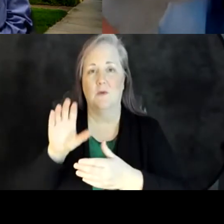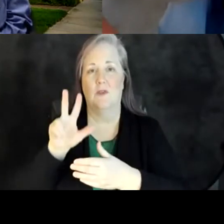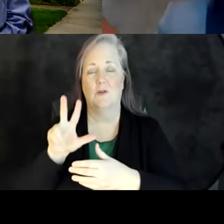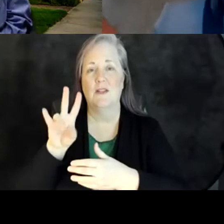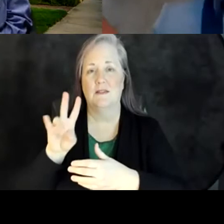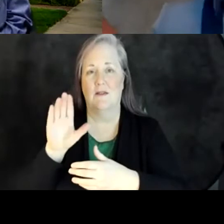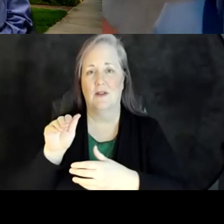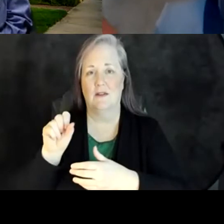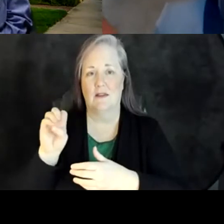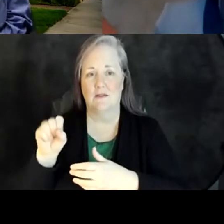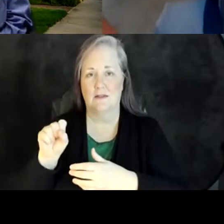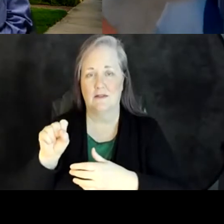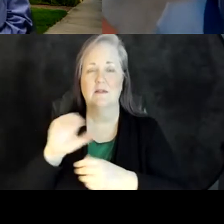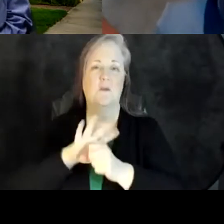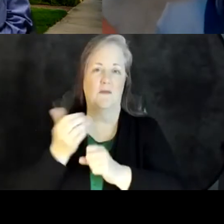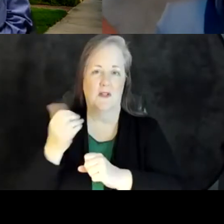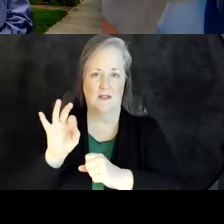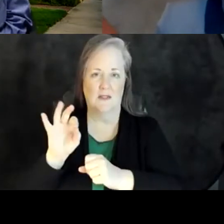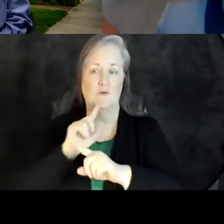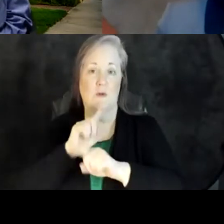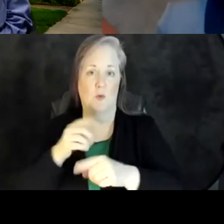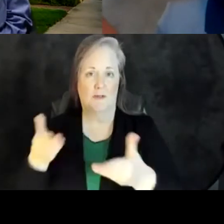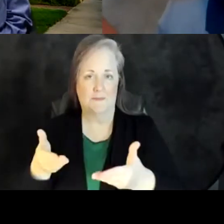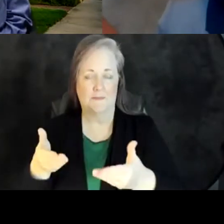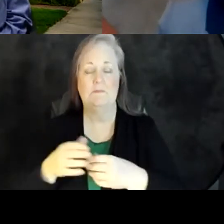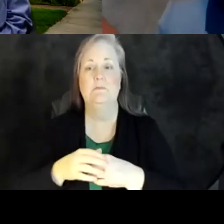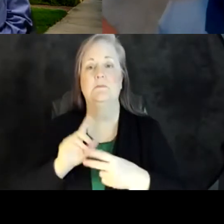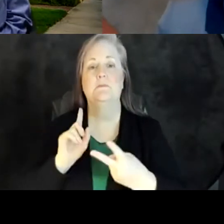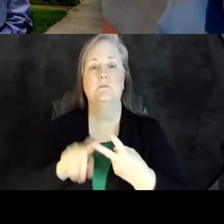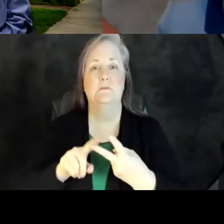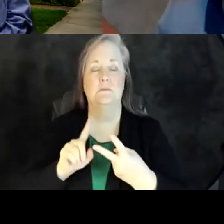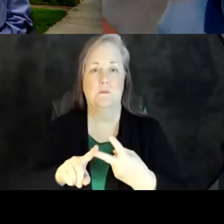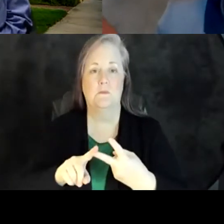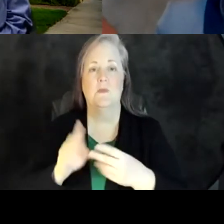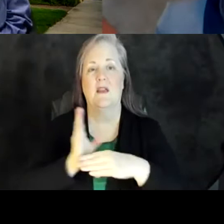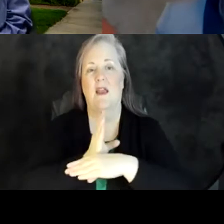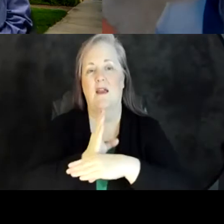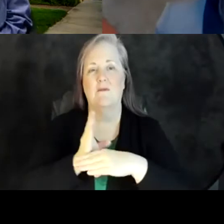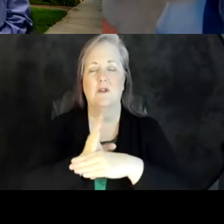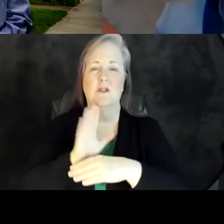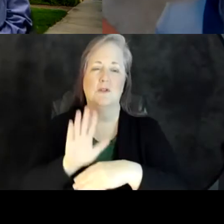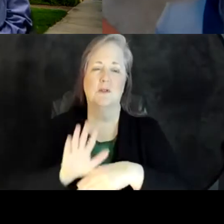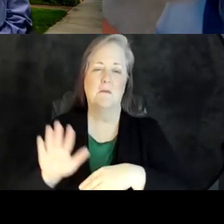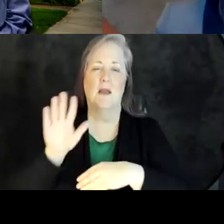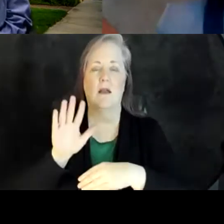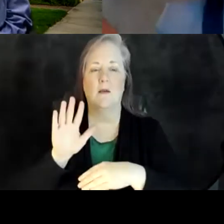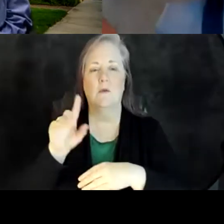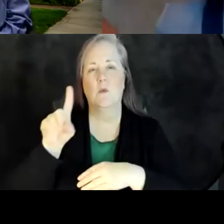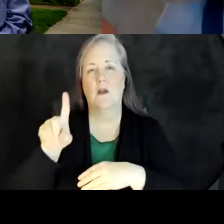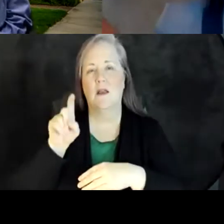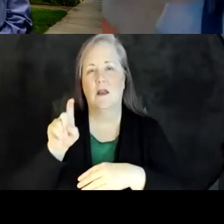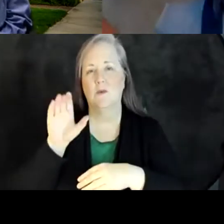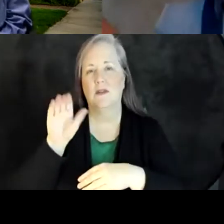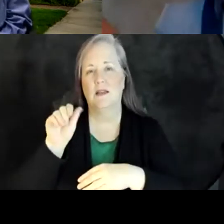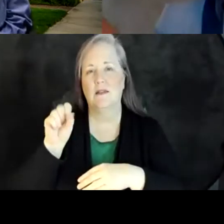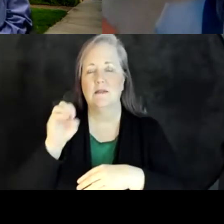95,837 cases of COVID-19 reported to us. We are averaging about 100 cases a